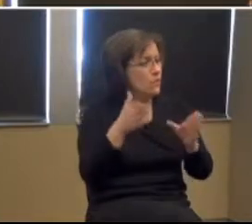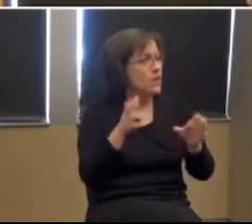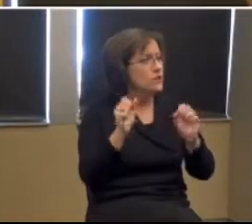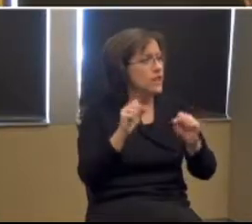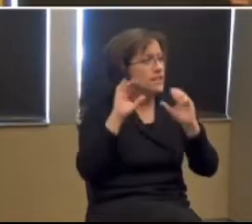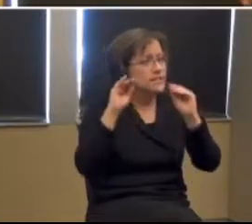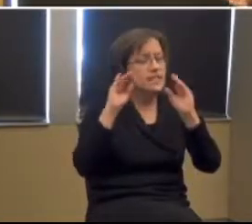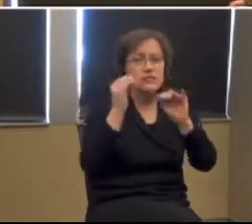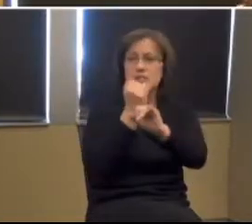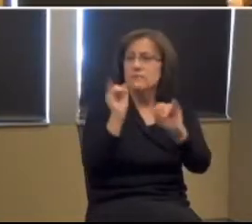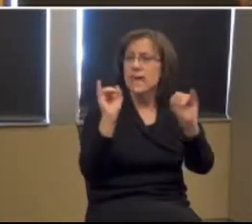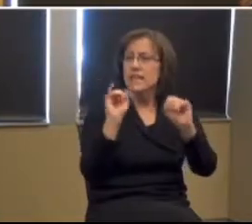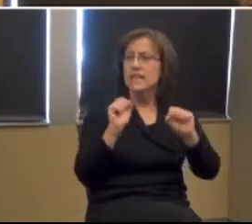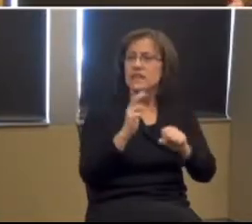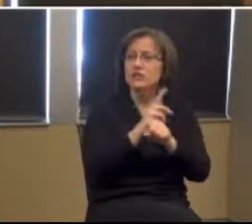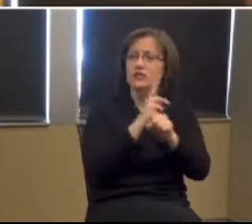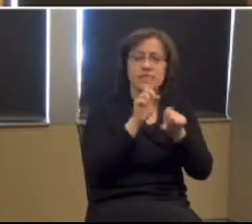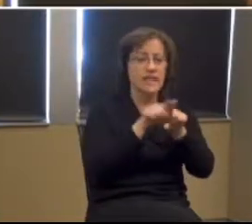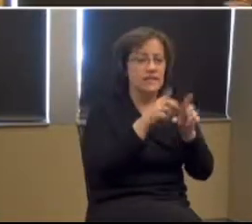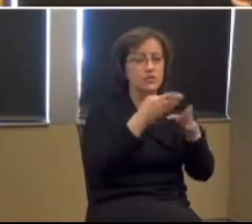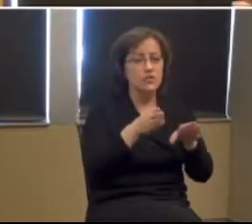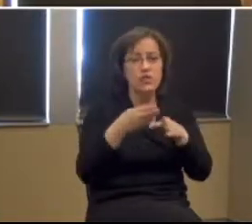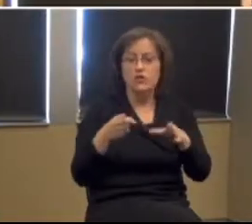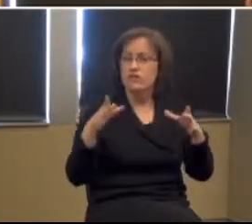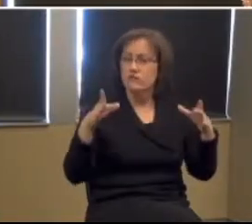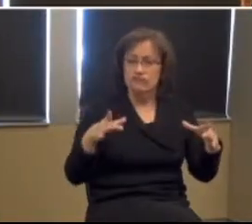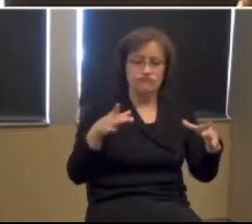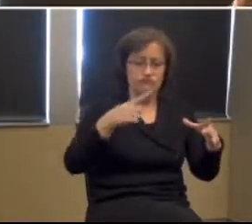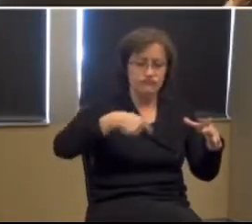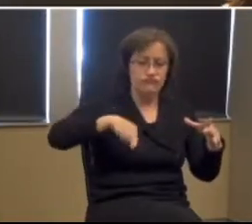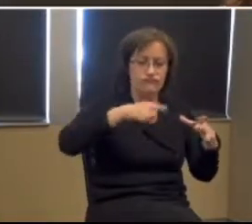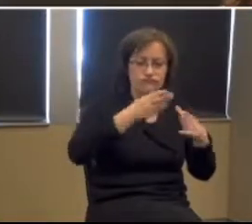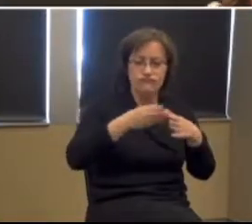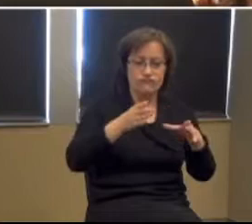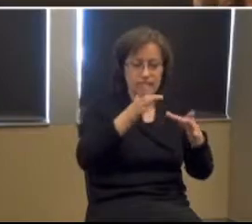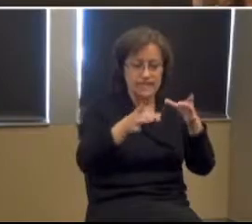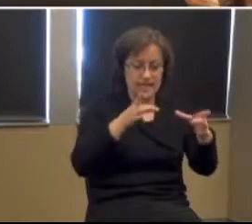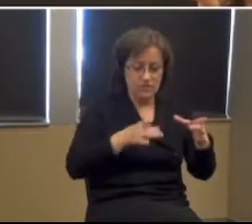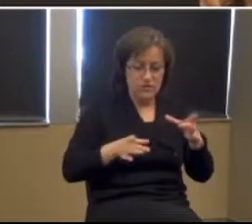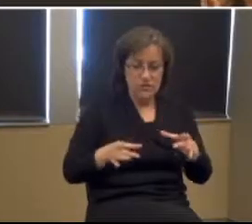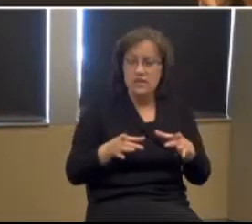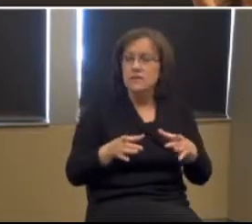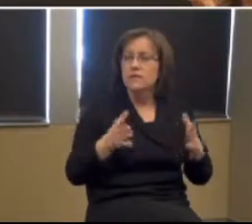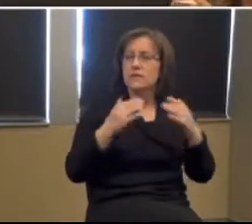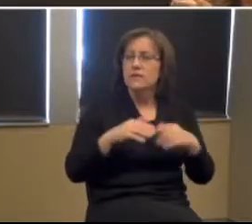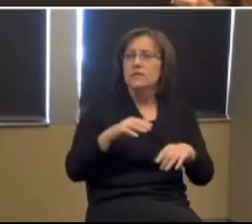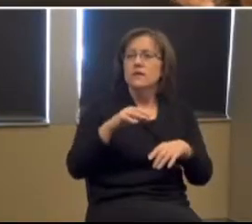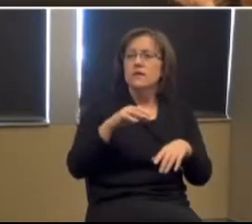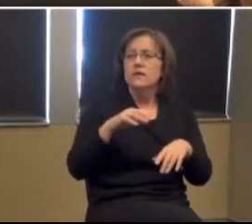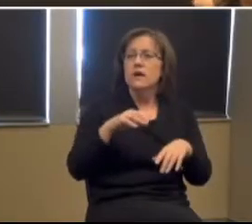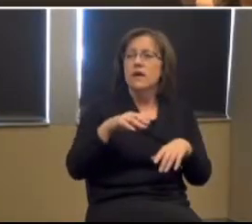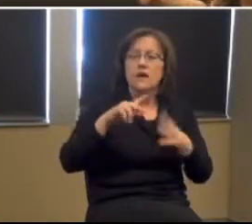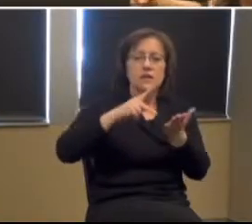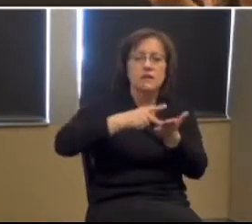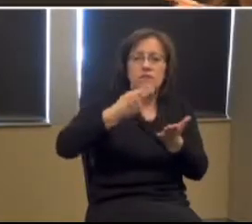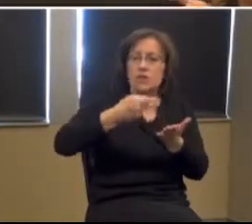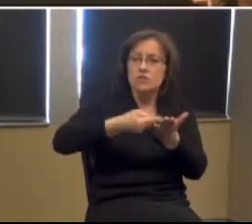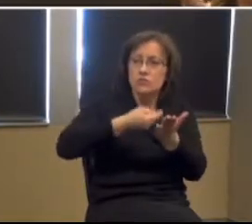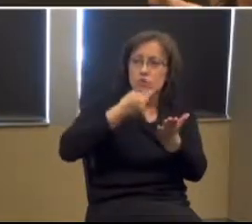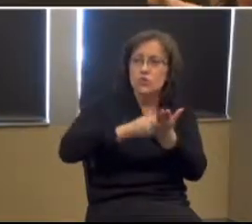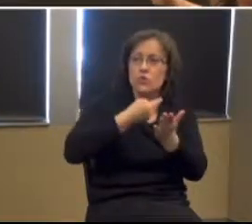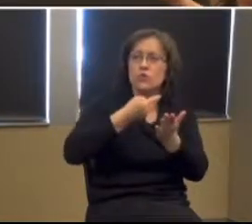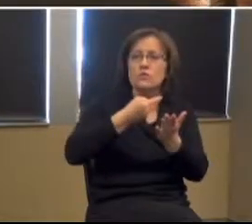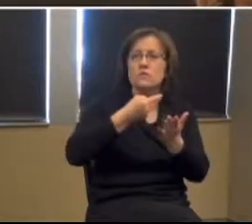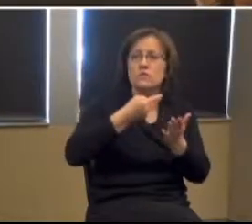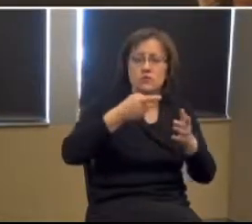sorter. I did this a million times, but silverware trays and plastic silverware, perfect